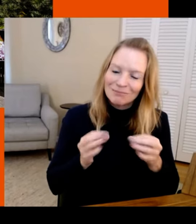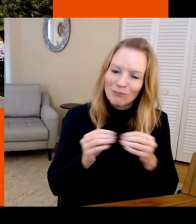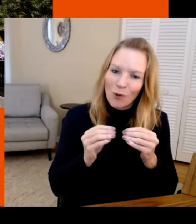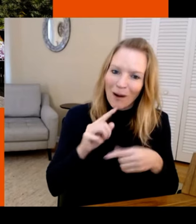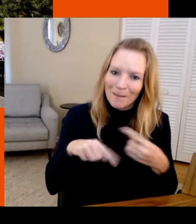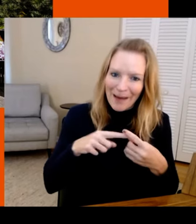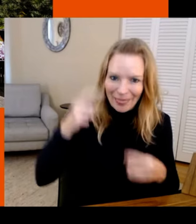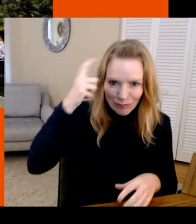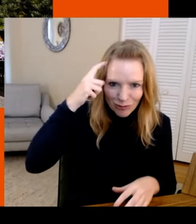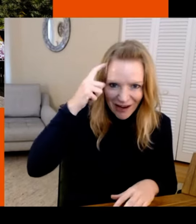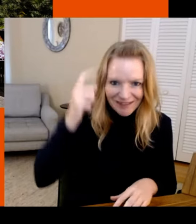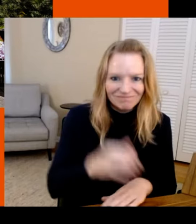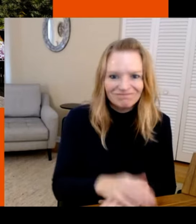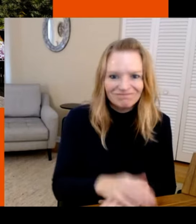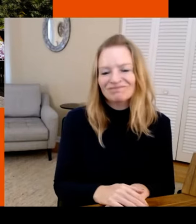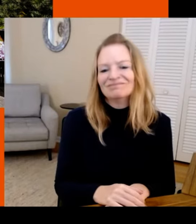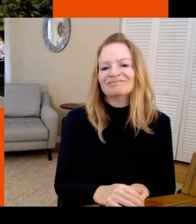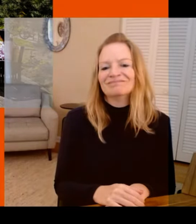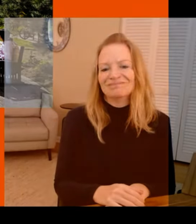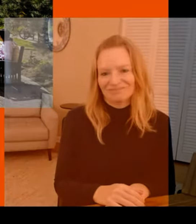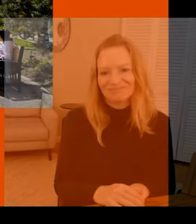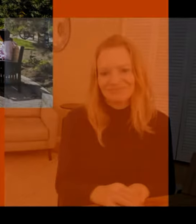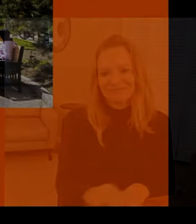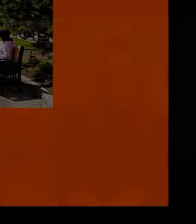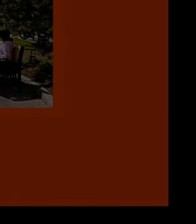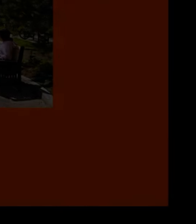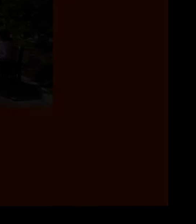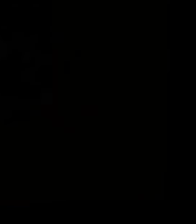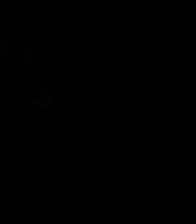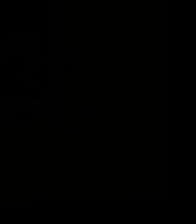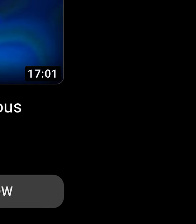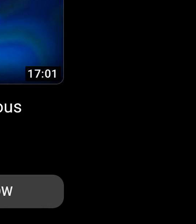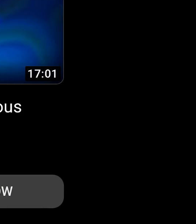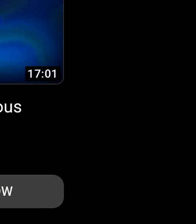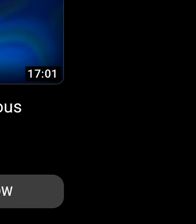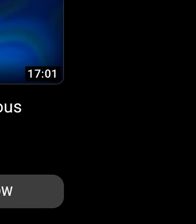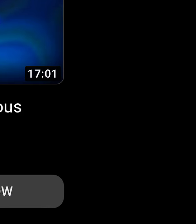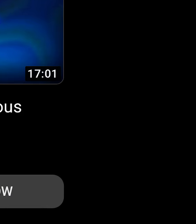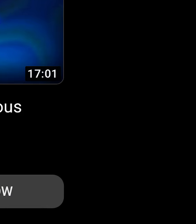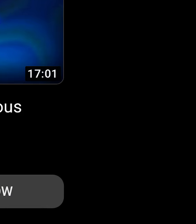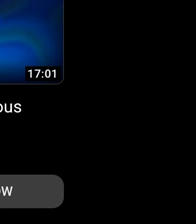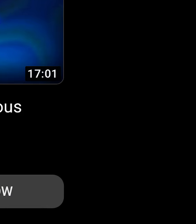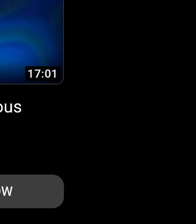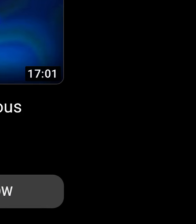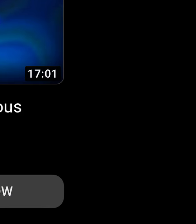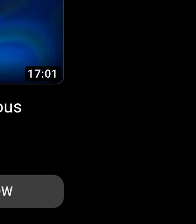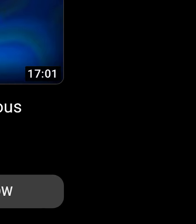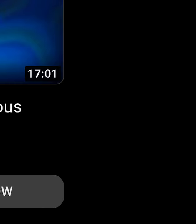video explaining more about the thoughts about the brain.